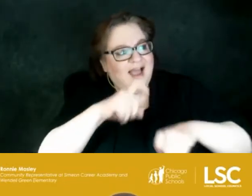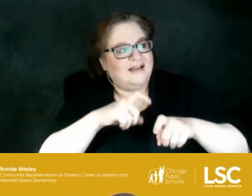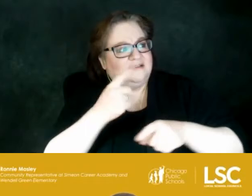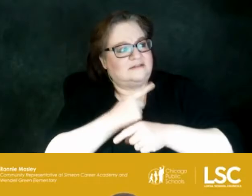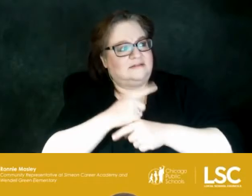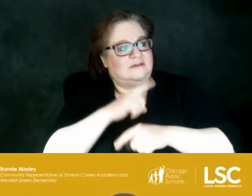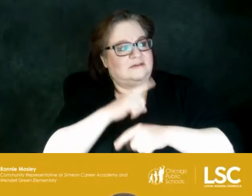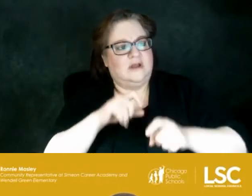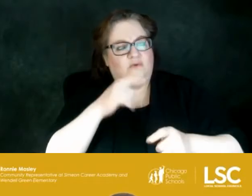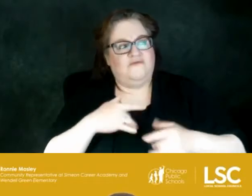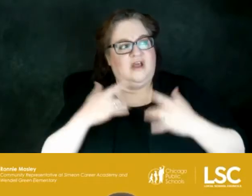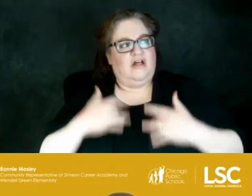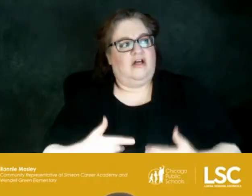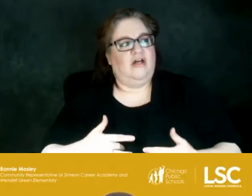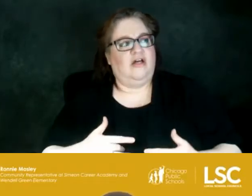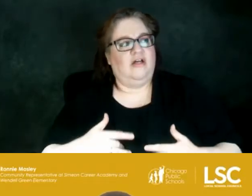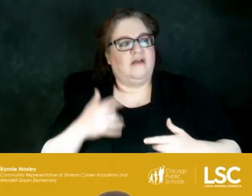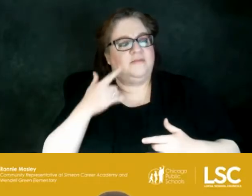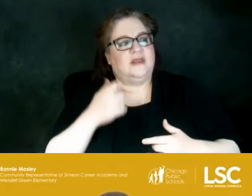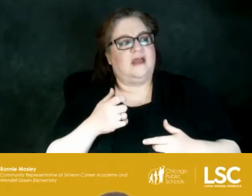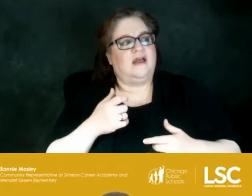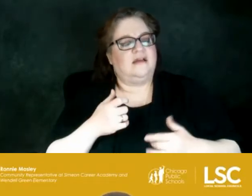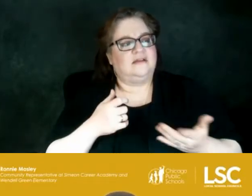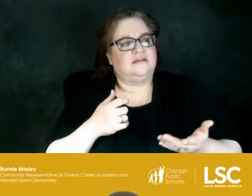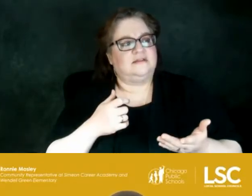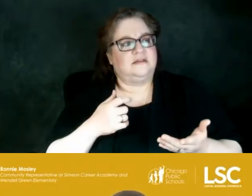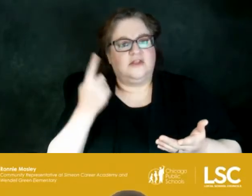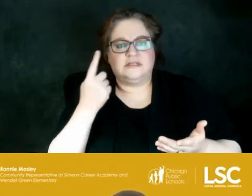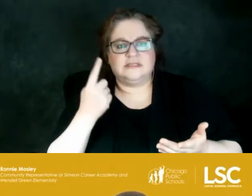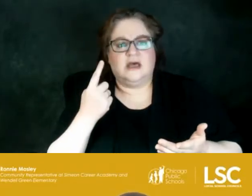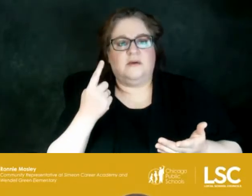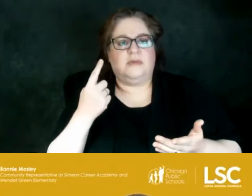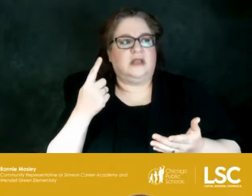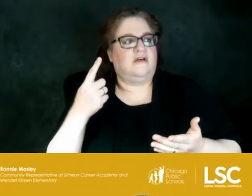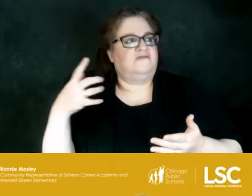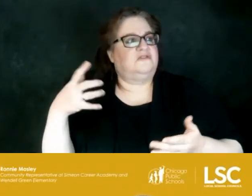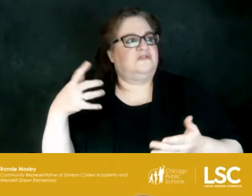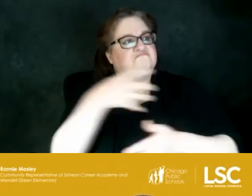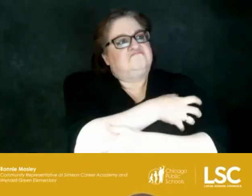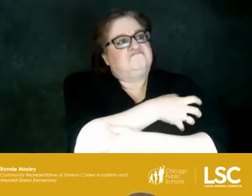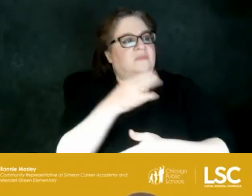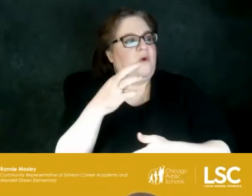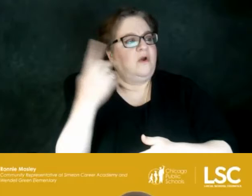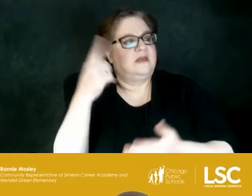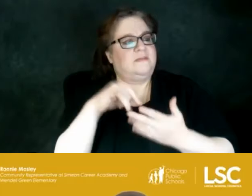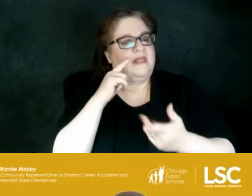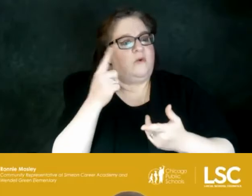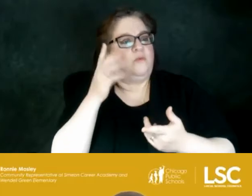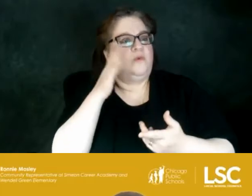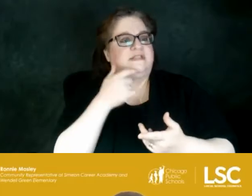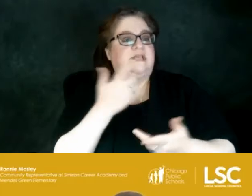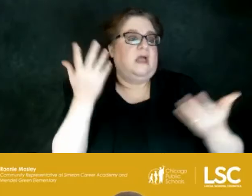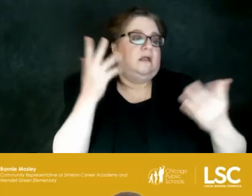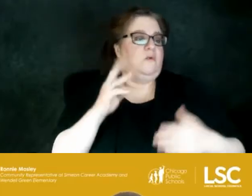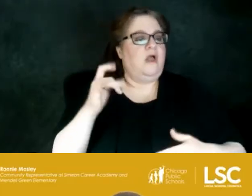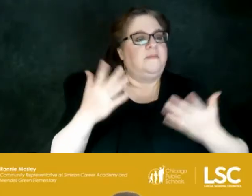be discouraged because, there's somebody of authority or somebody that it's going to say, hey, well, maybe